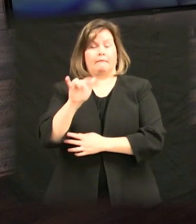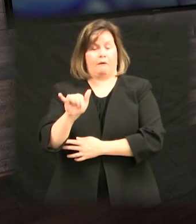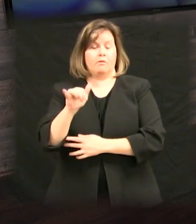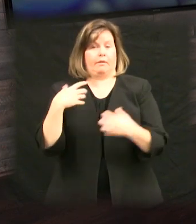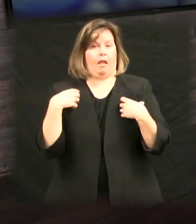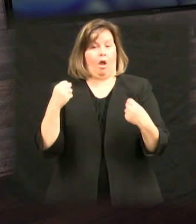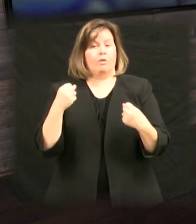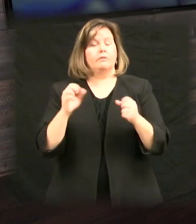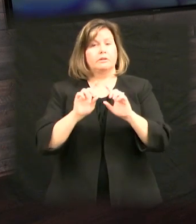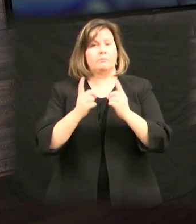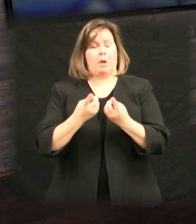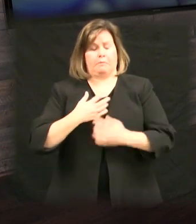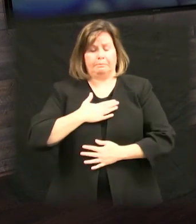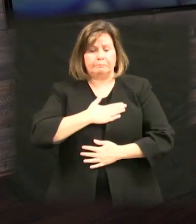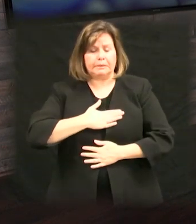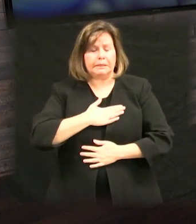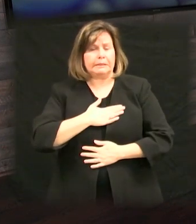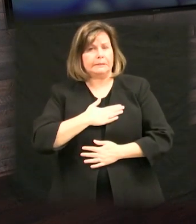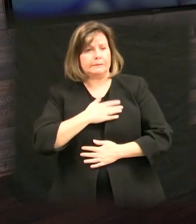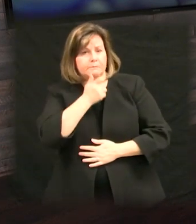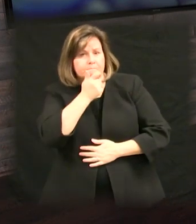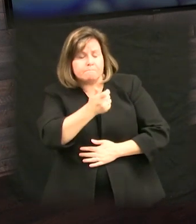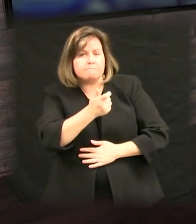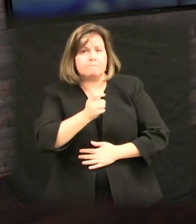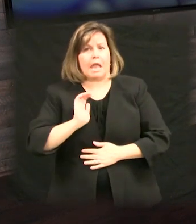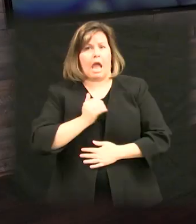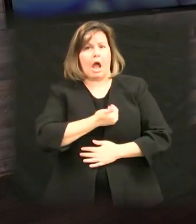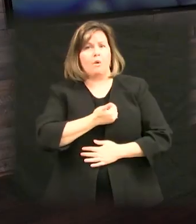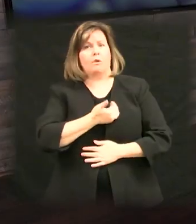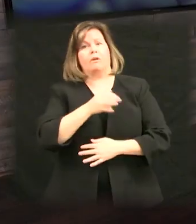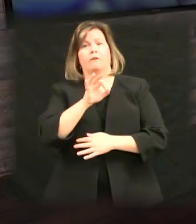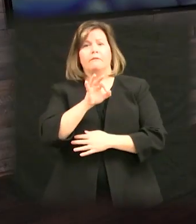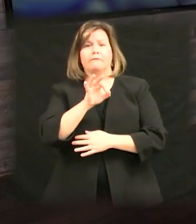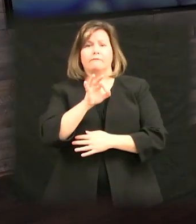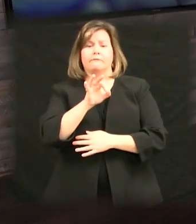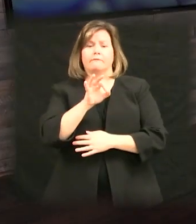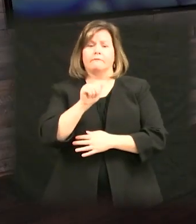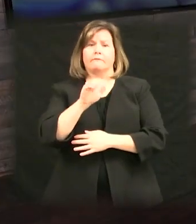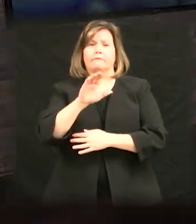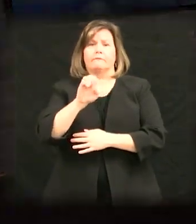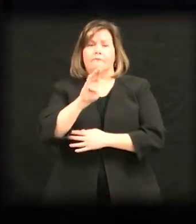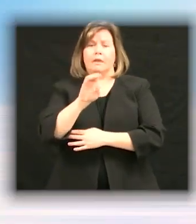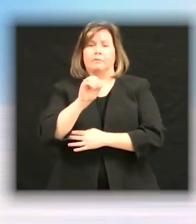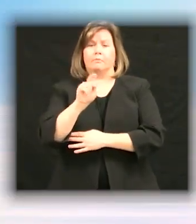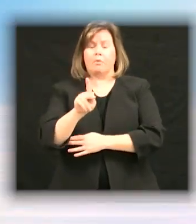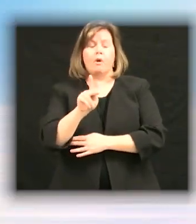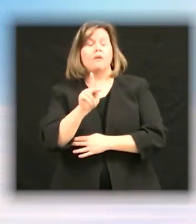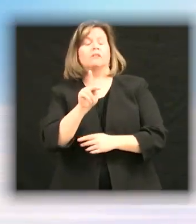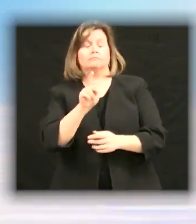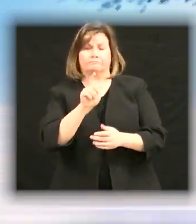share our Facebook posts, and I'll be back tomorrow with more information. Thanks.